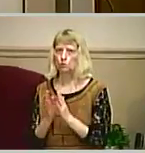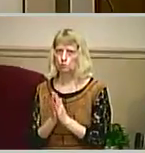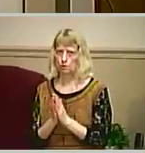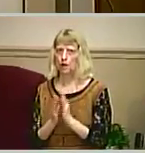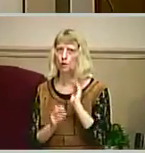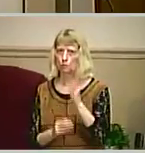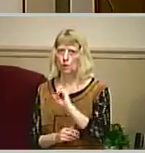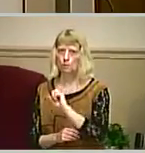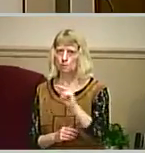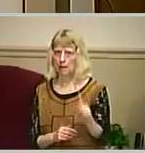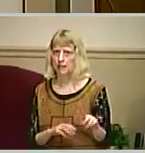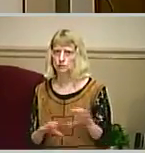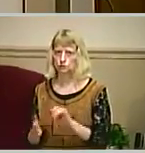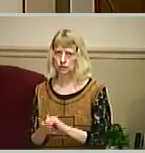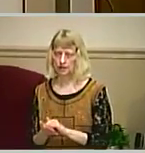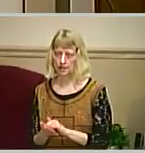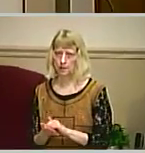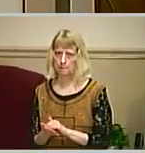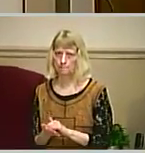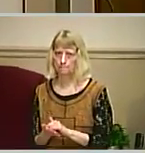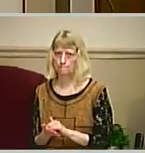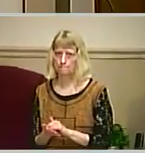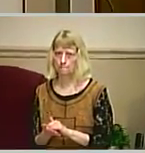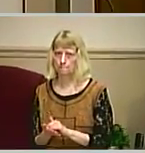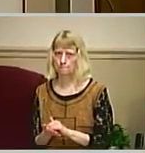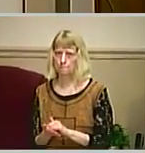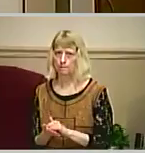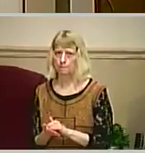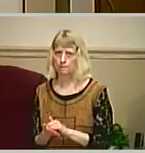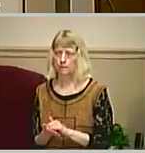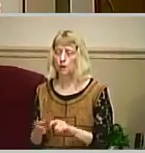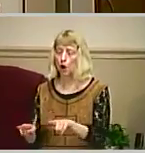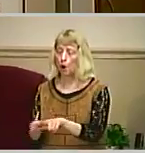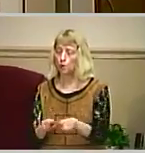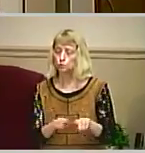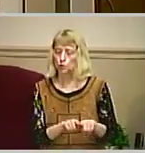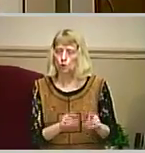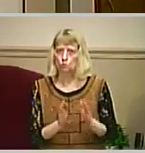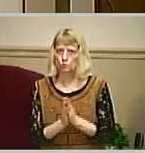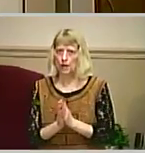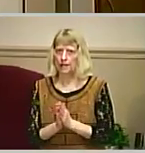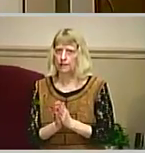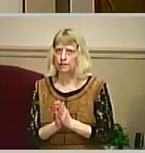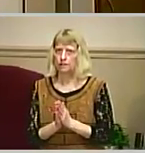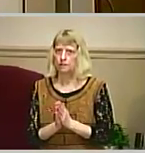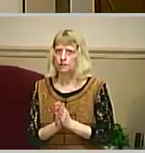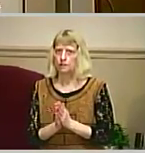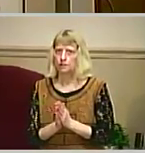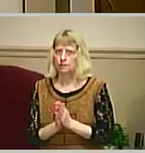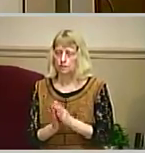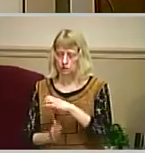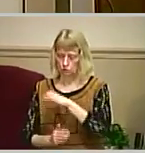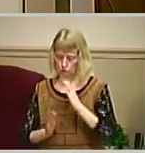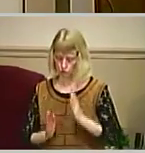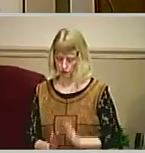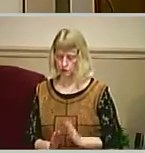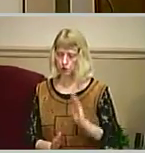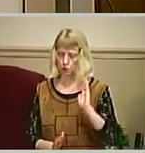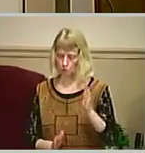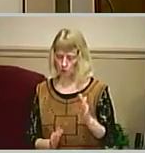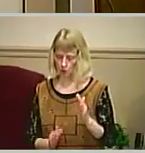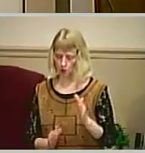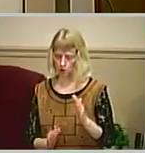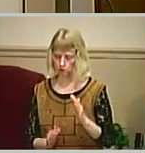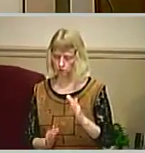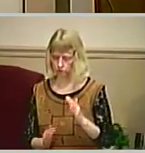we will see a return back to that. Let's also pray that Christians will promote